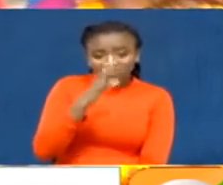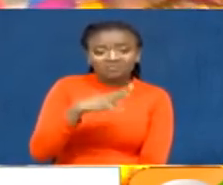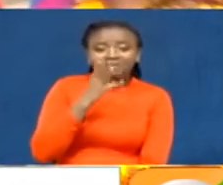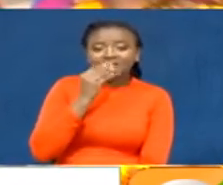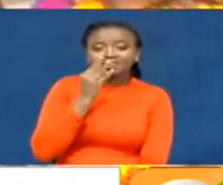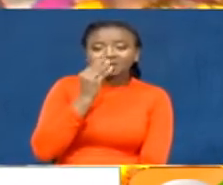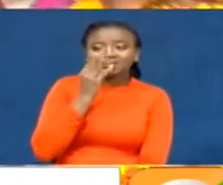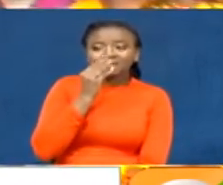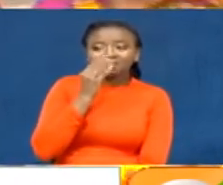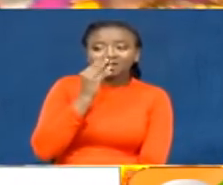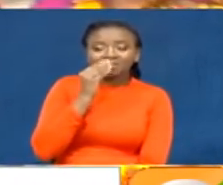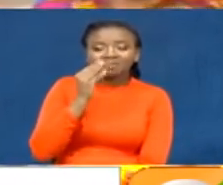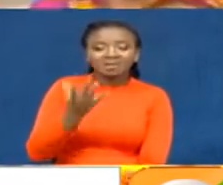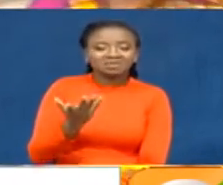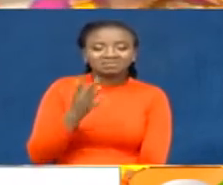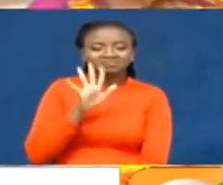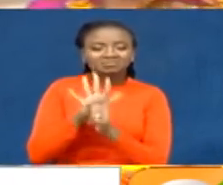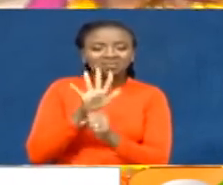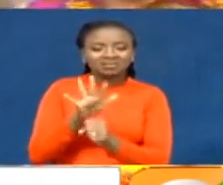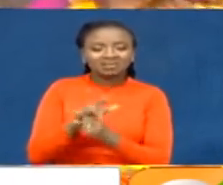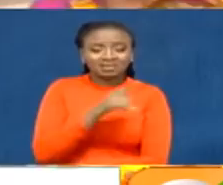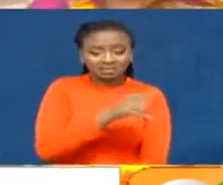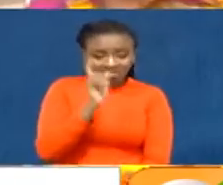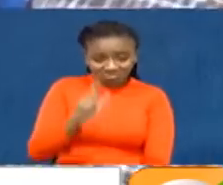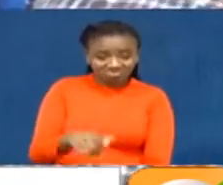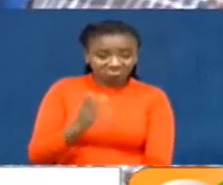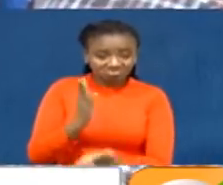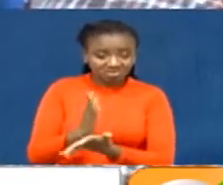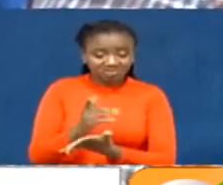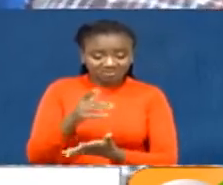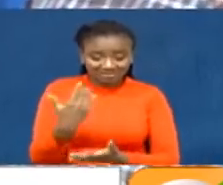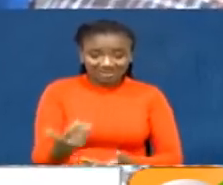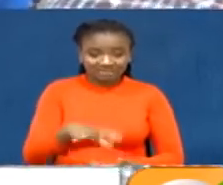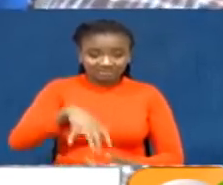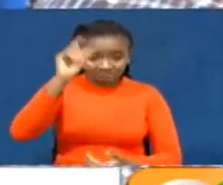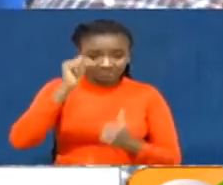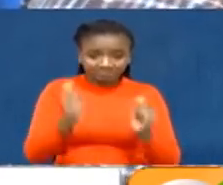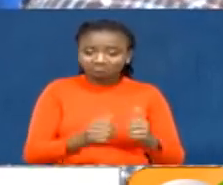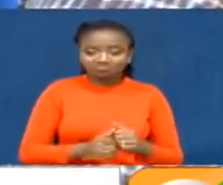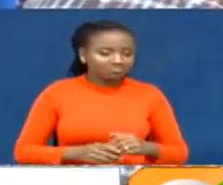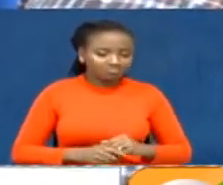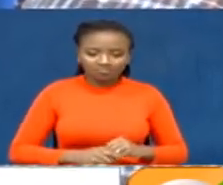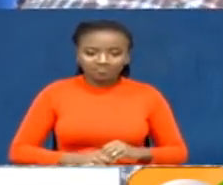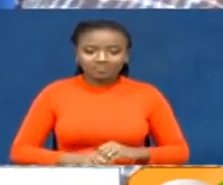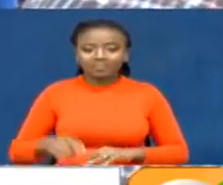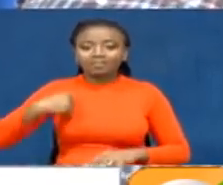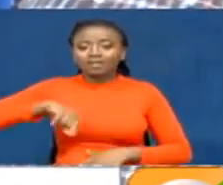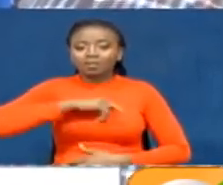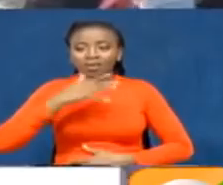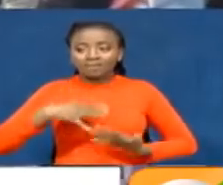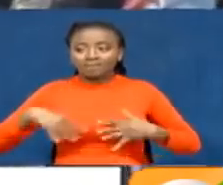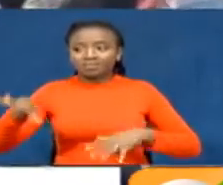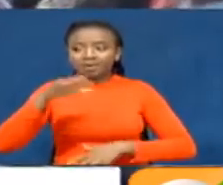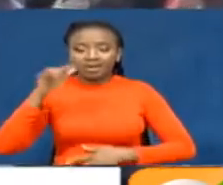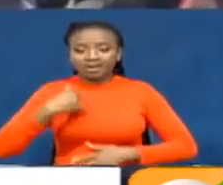pa pa pa pa pa. Wewe ndio mdomo mzuri kweli. Sisi katika mlima tushaamua. Tumetamani